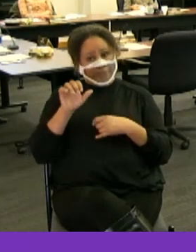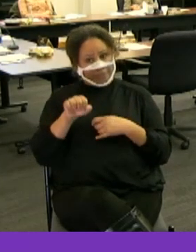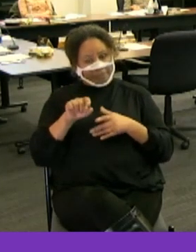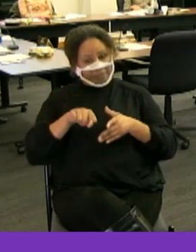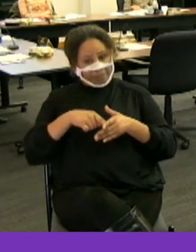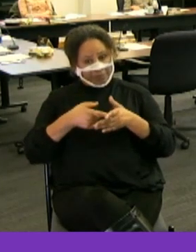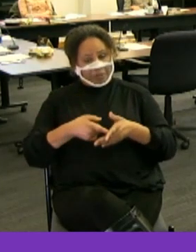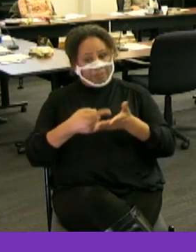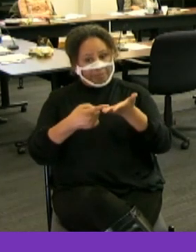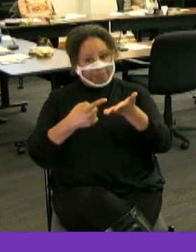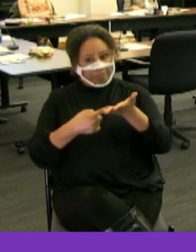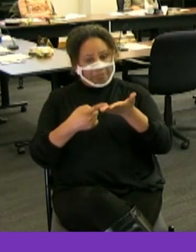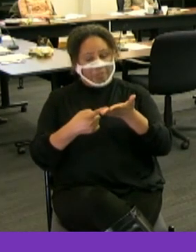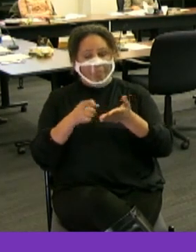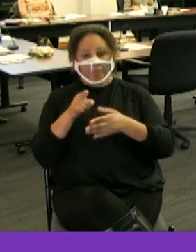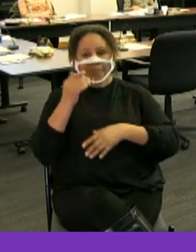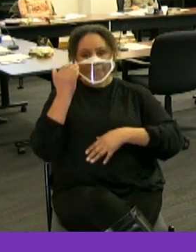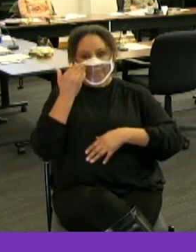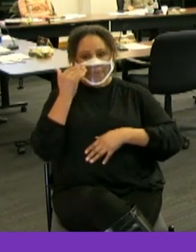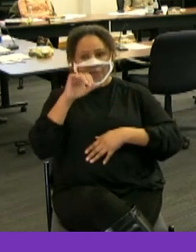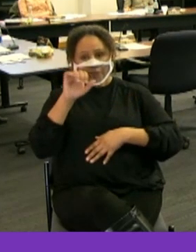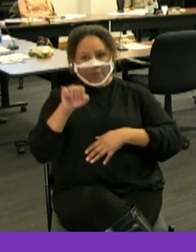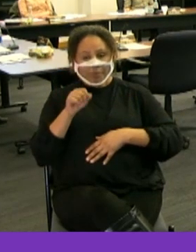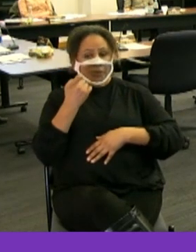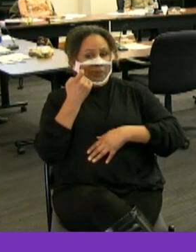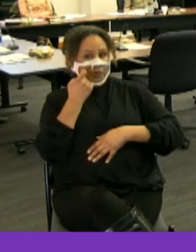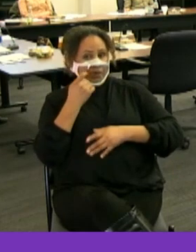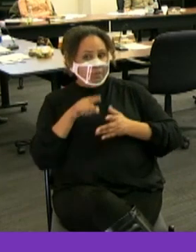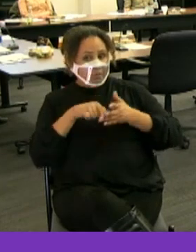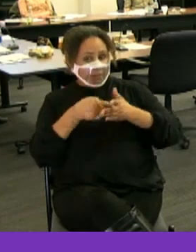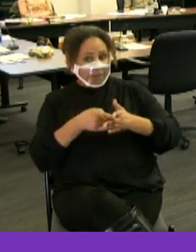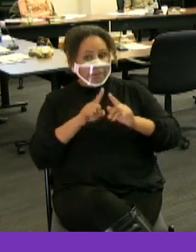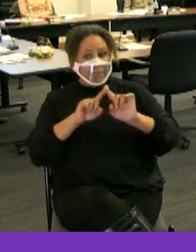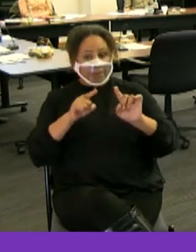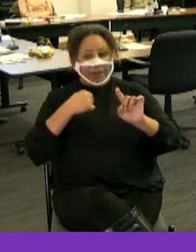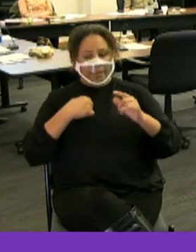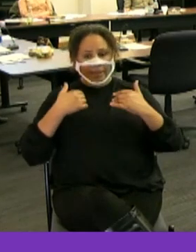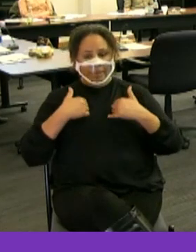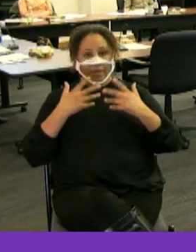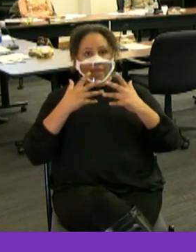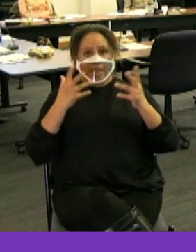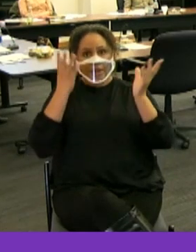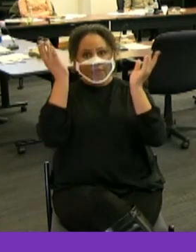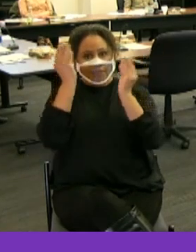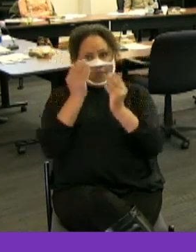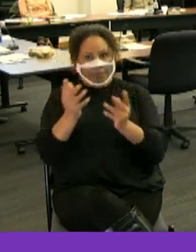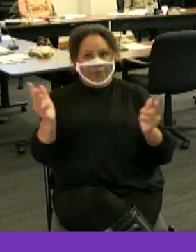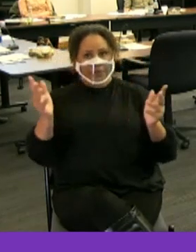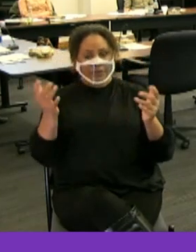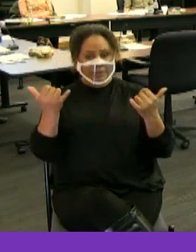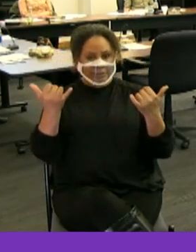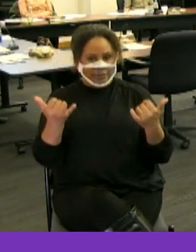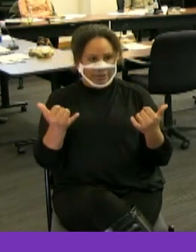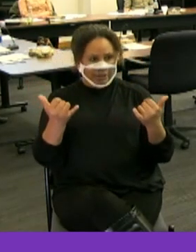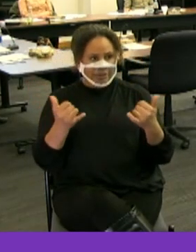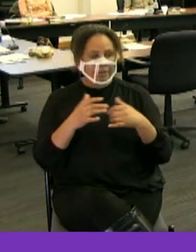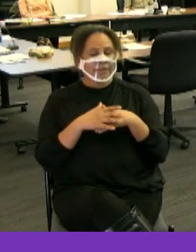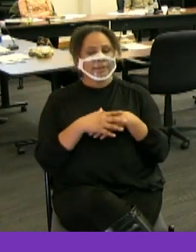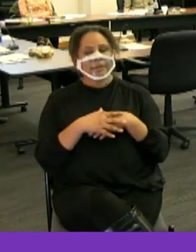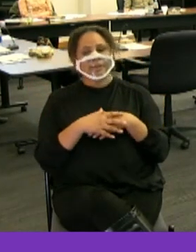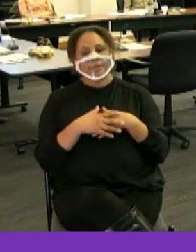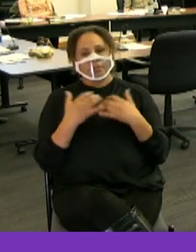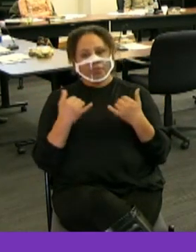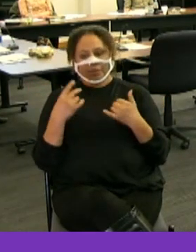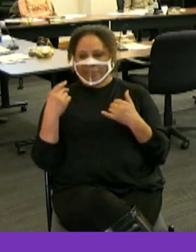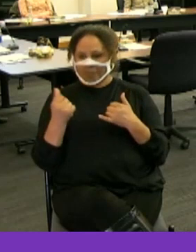The semester just began, but I have quite a bit to share with you today. So let